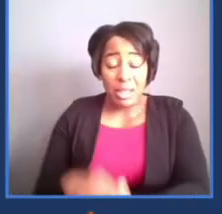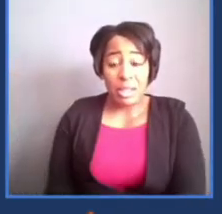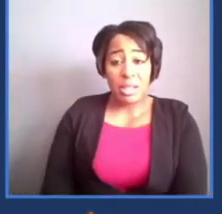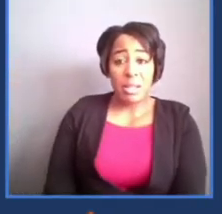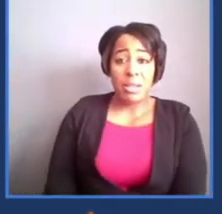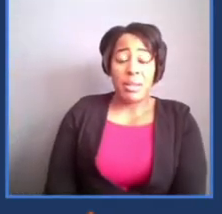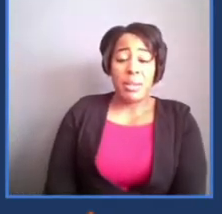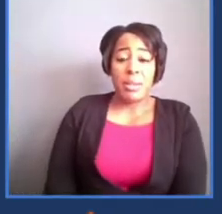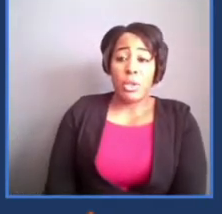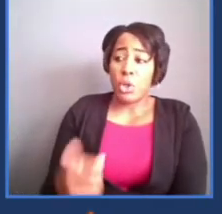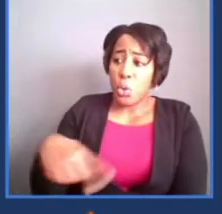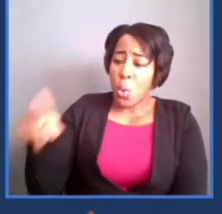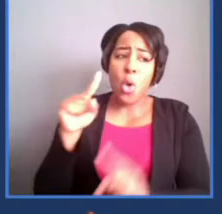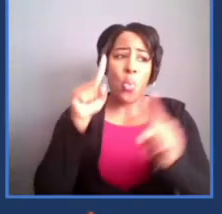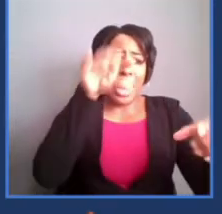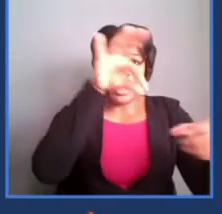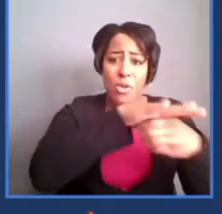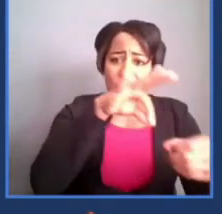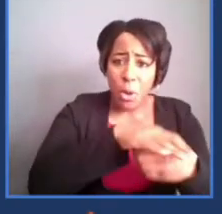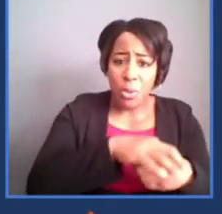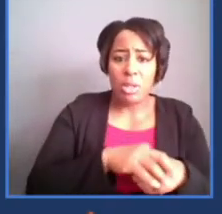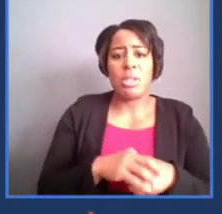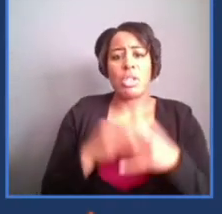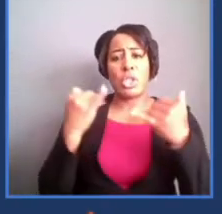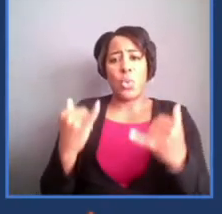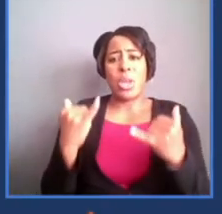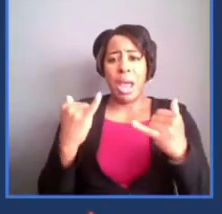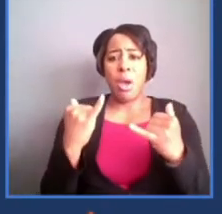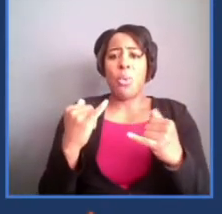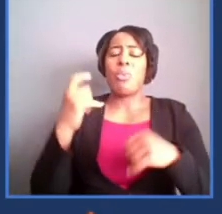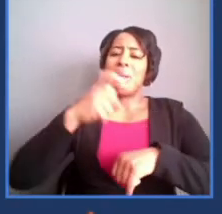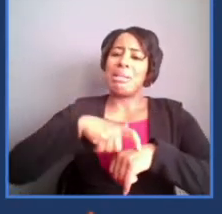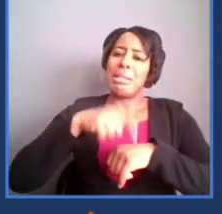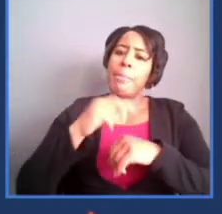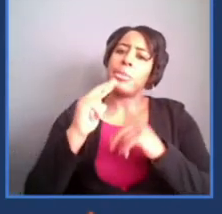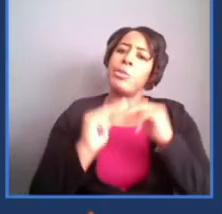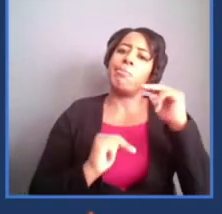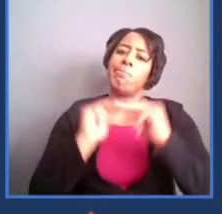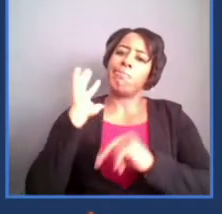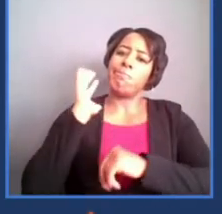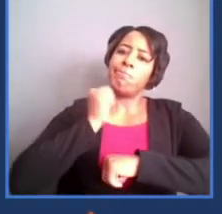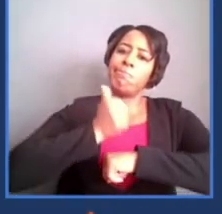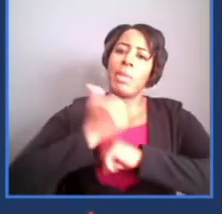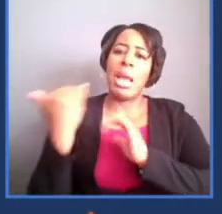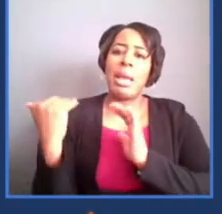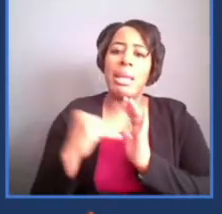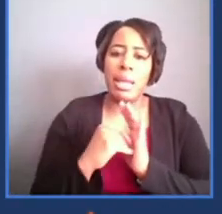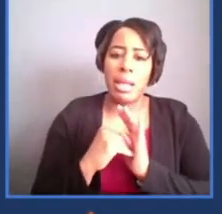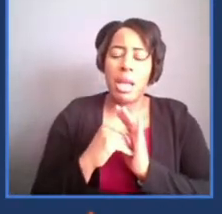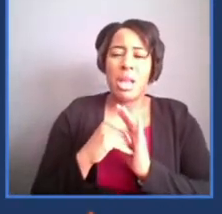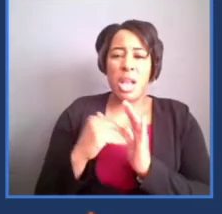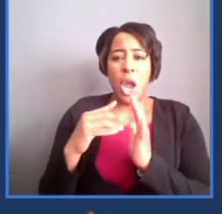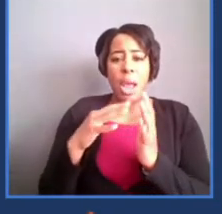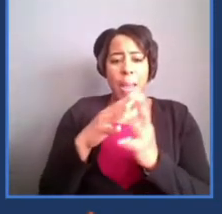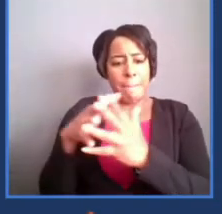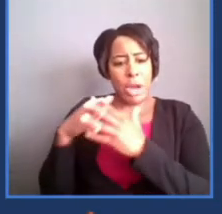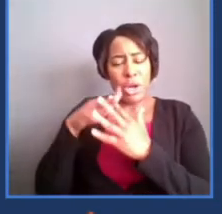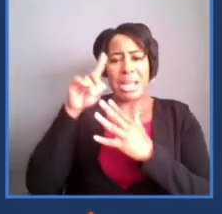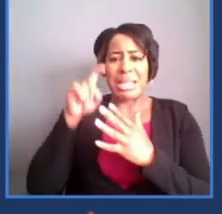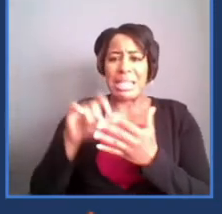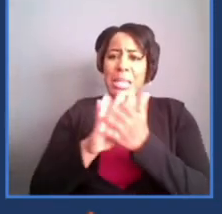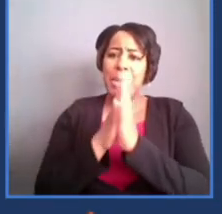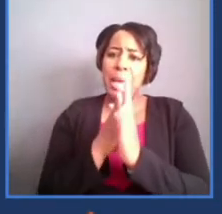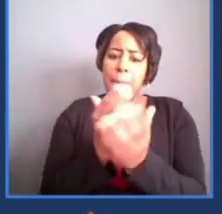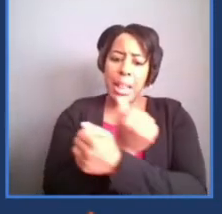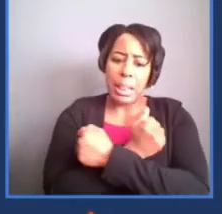So now it's time to rebuild. Now it's time to build an America that's defined by love, that's defined by